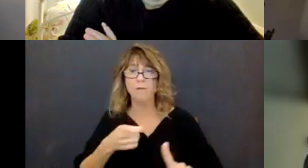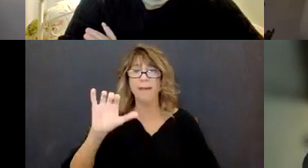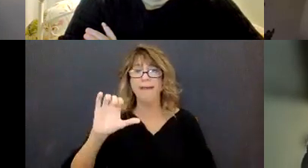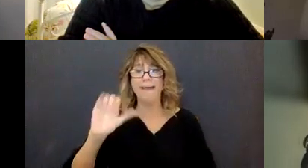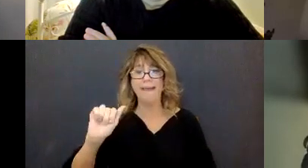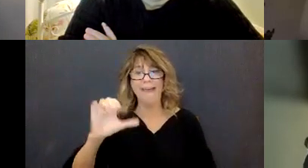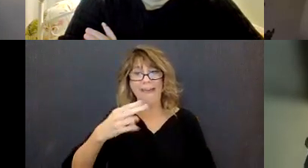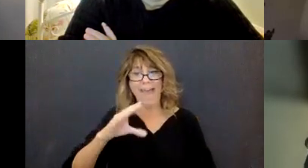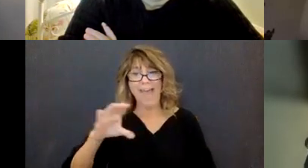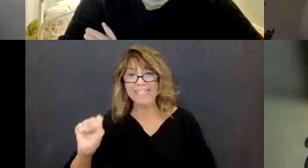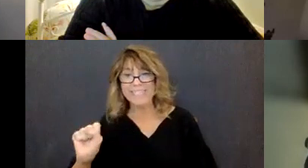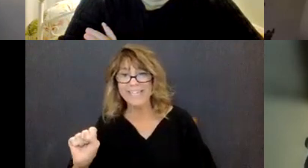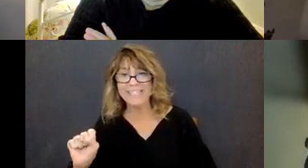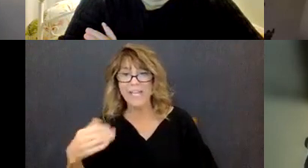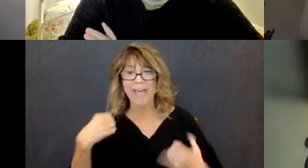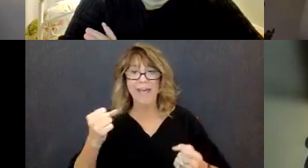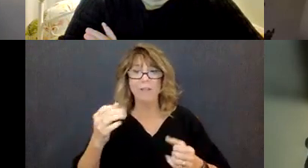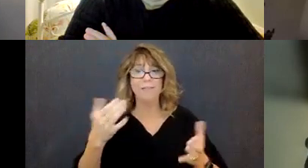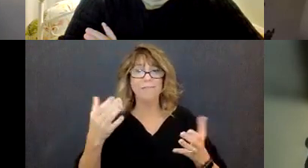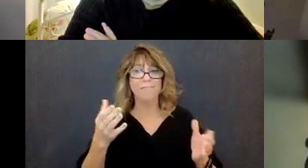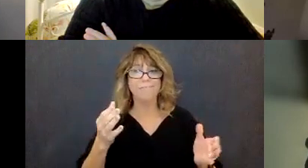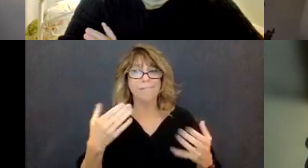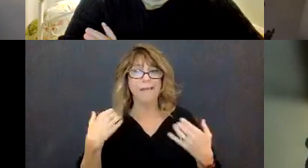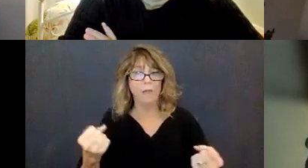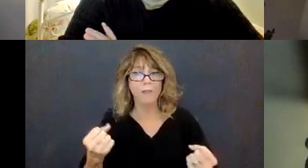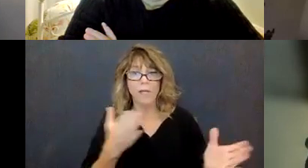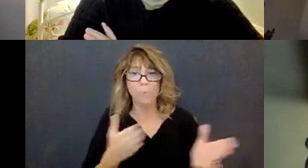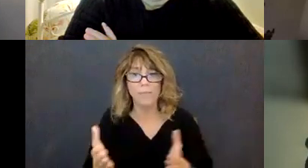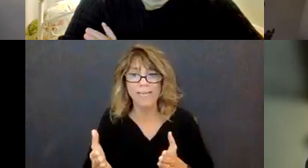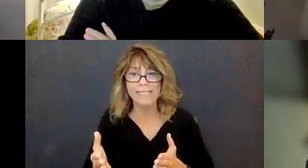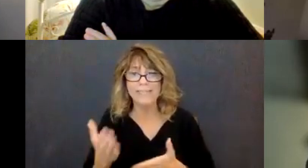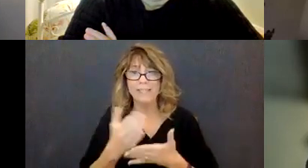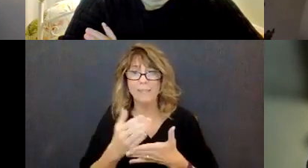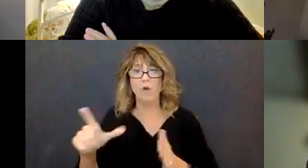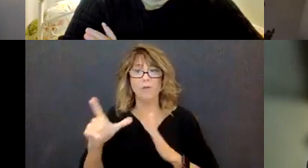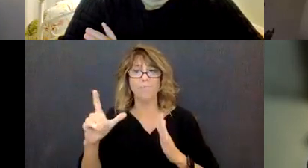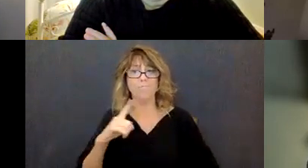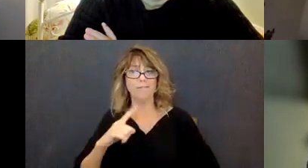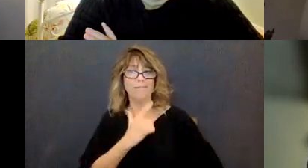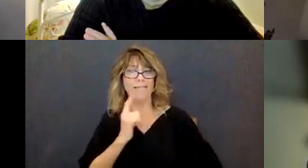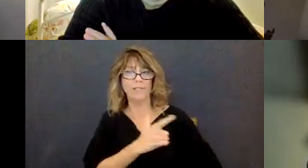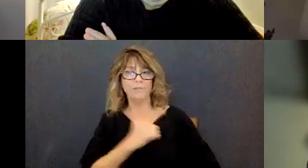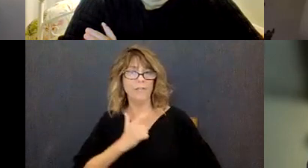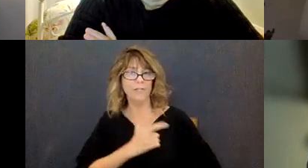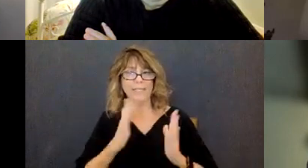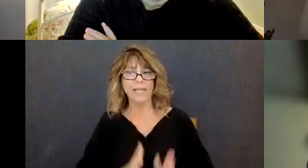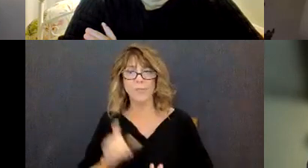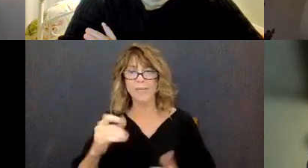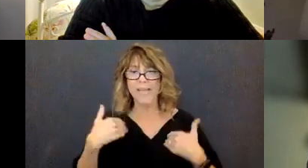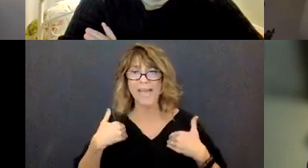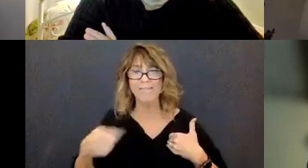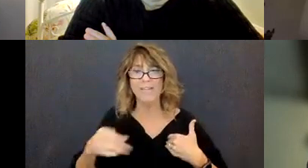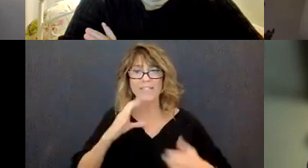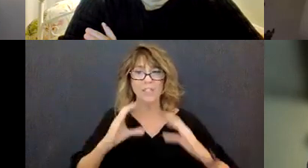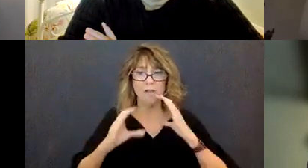legislators. We need to have this public conversation. So when we have those forums, and we'll push them out through all the listeners, we'll push them out